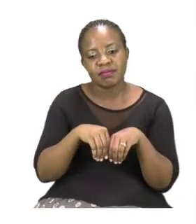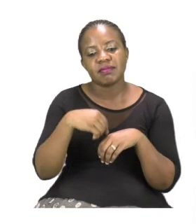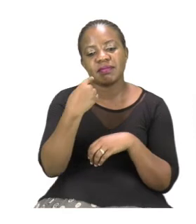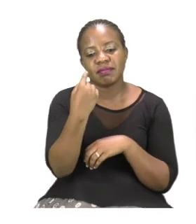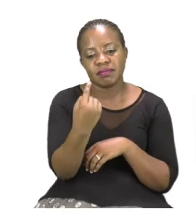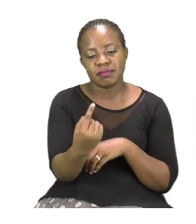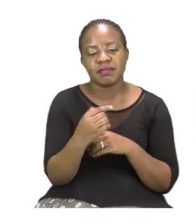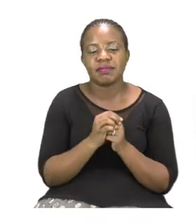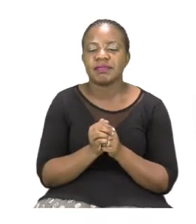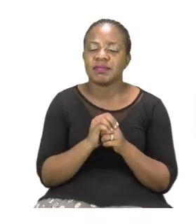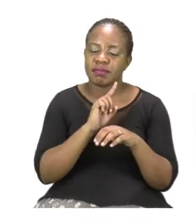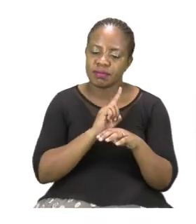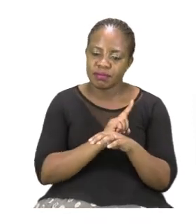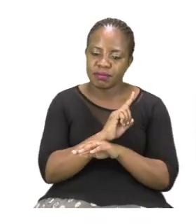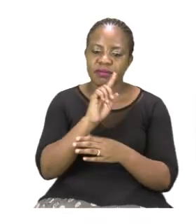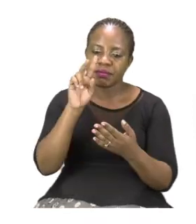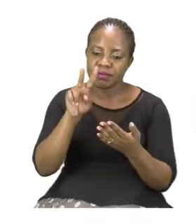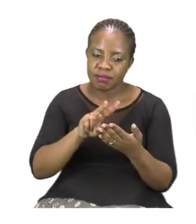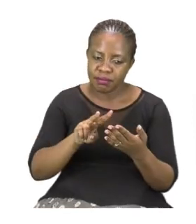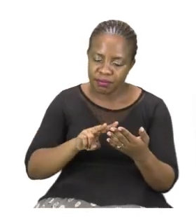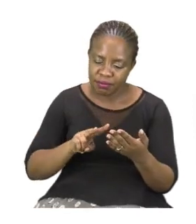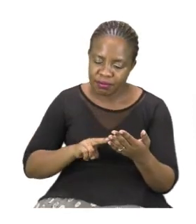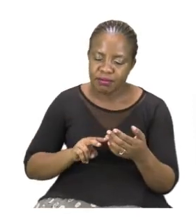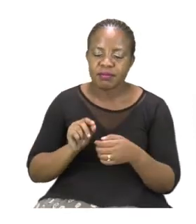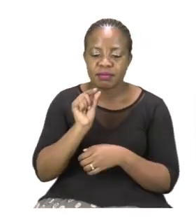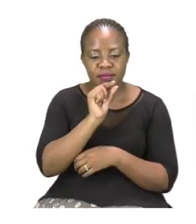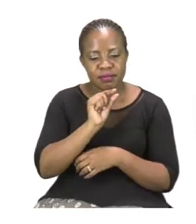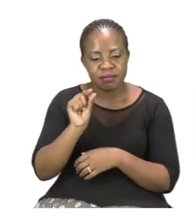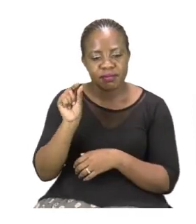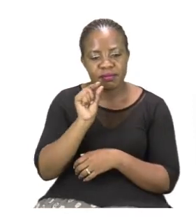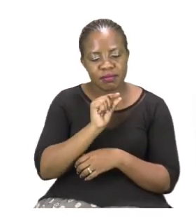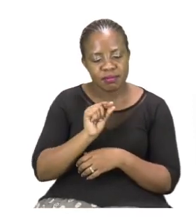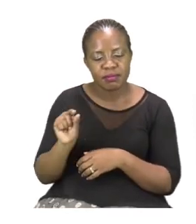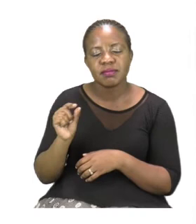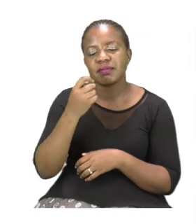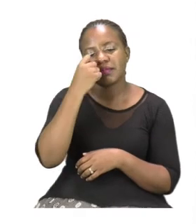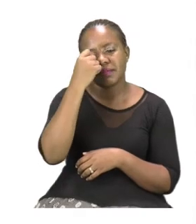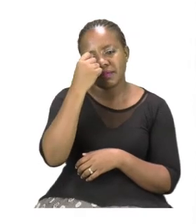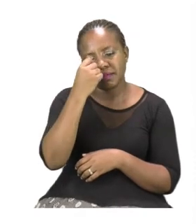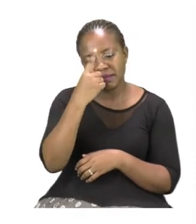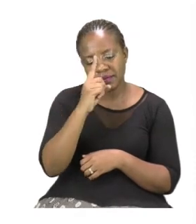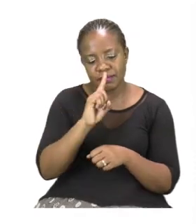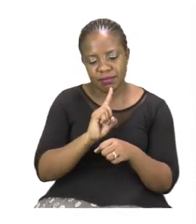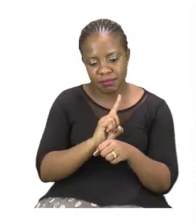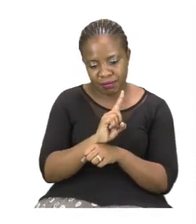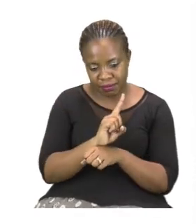to first read the sentences so that you understand and then you can